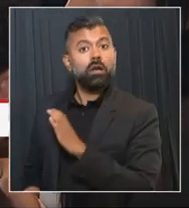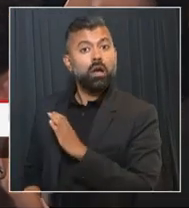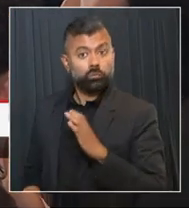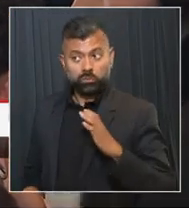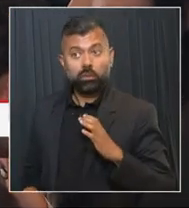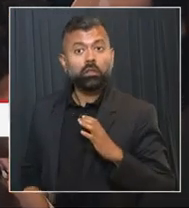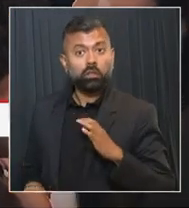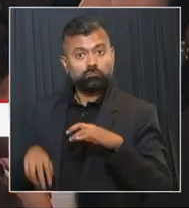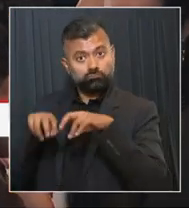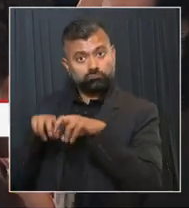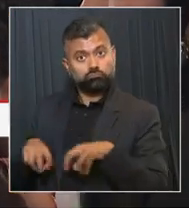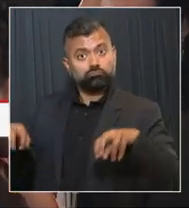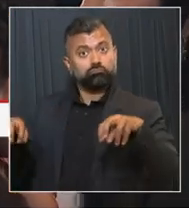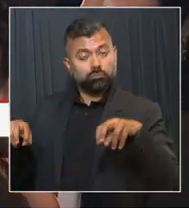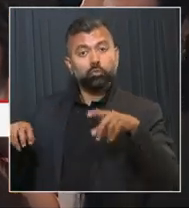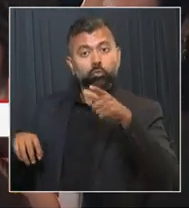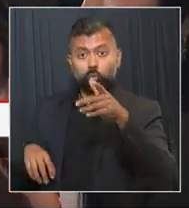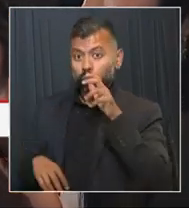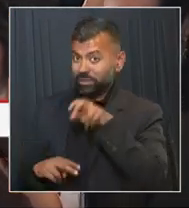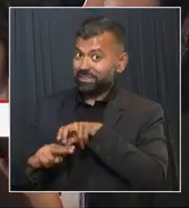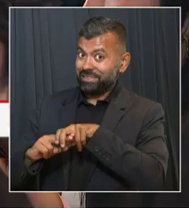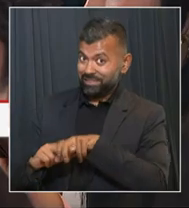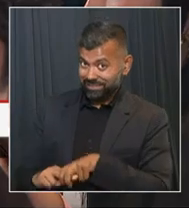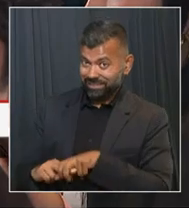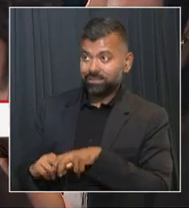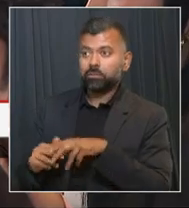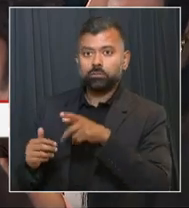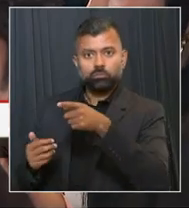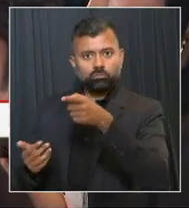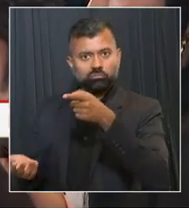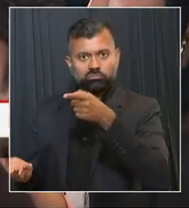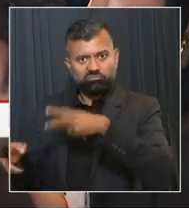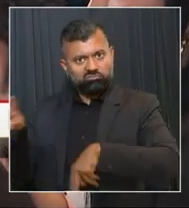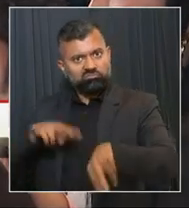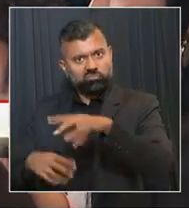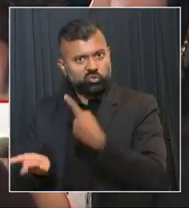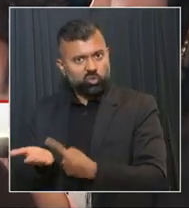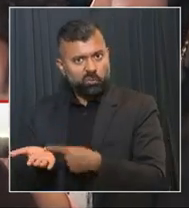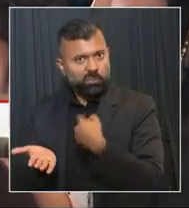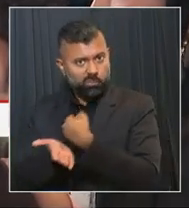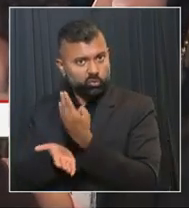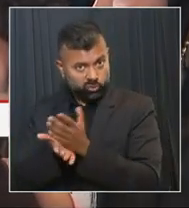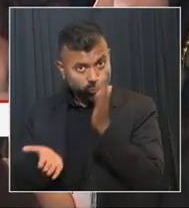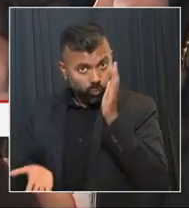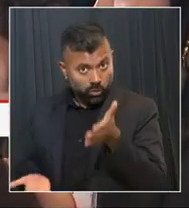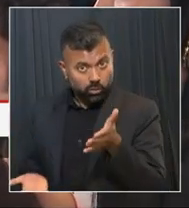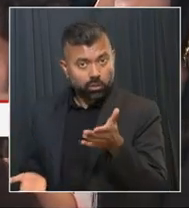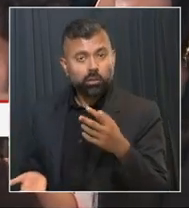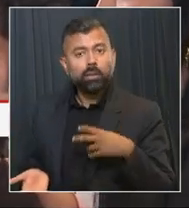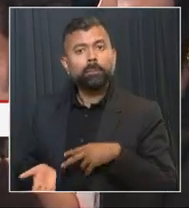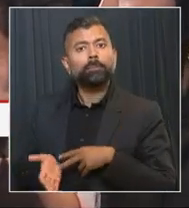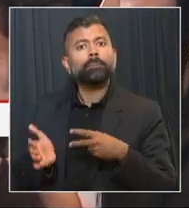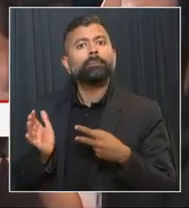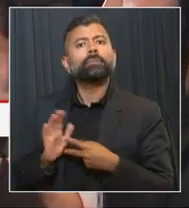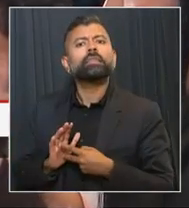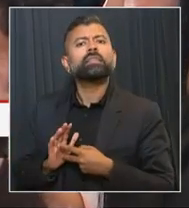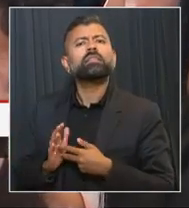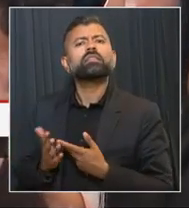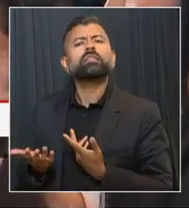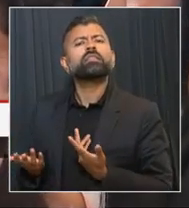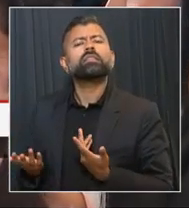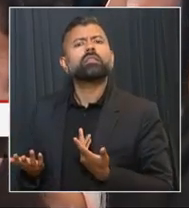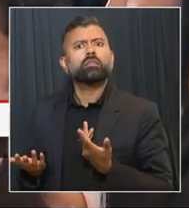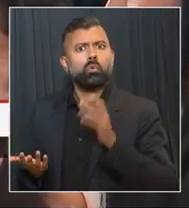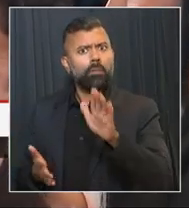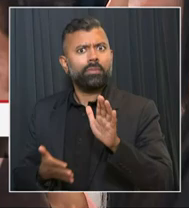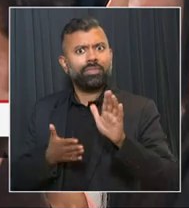council? You got a little taste today of kind of what the next 70 days will look like as everyone kind of looks at the budget. Your message to them as